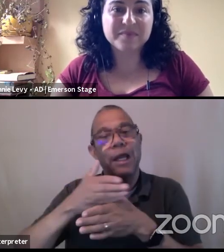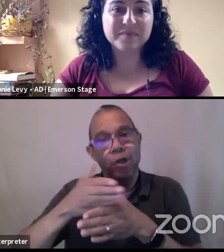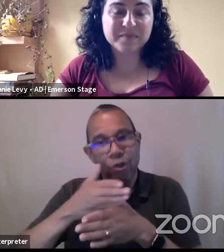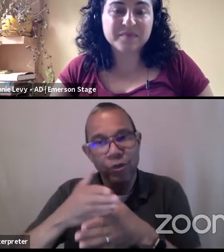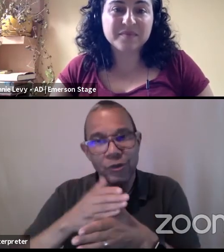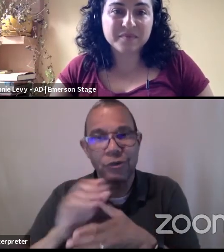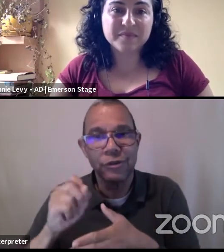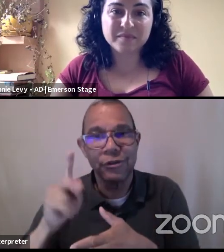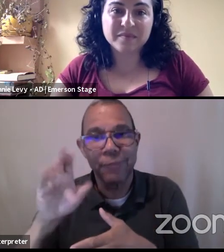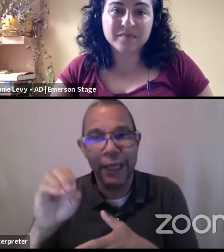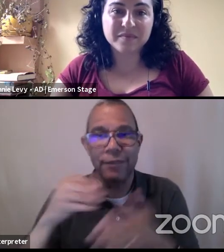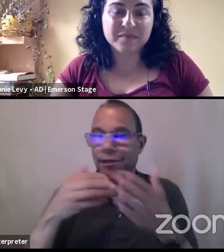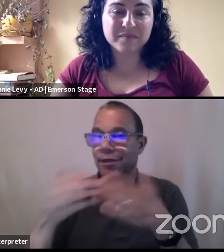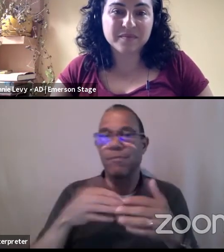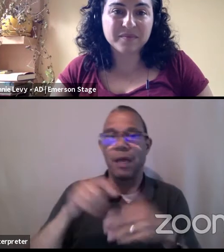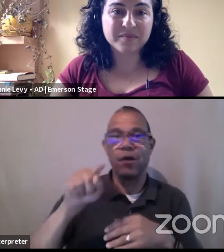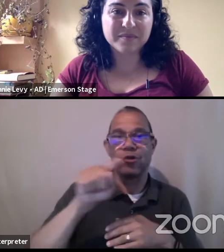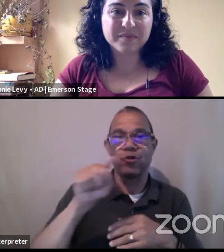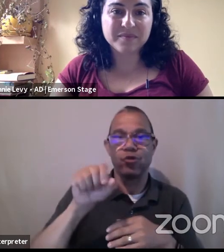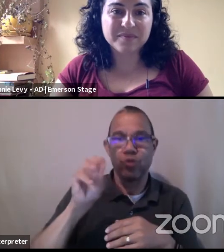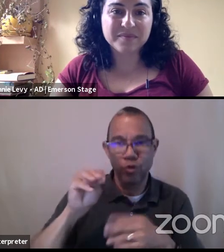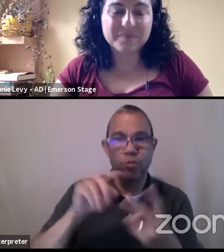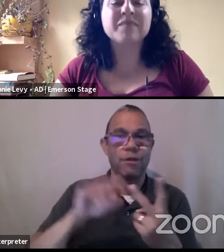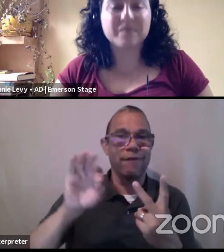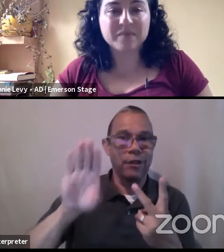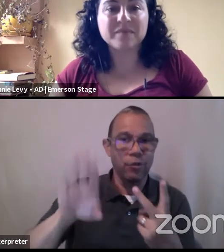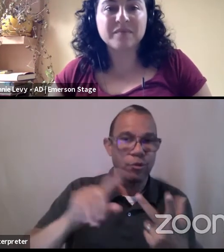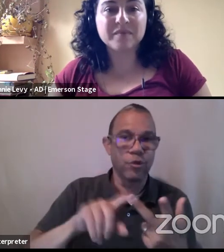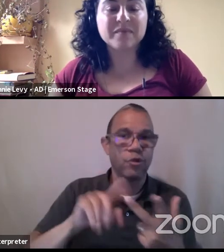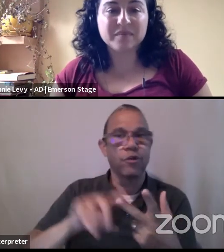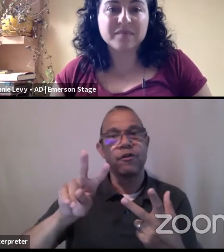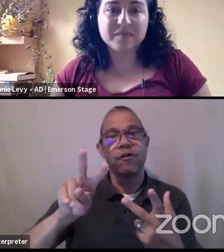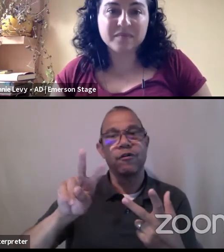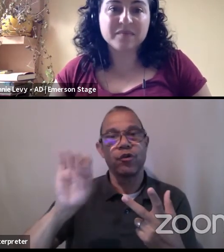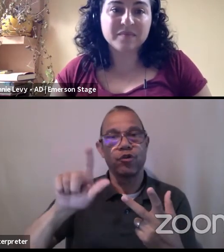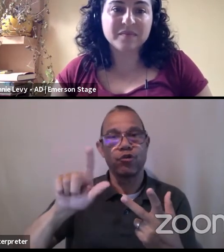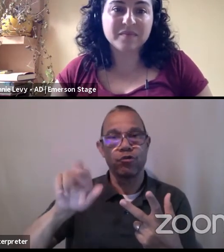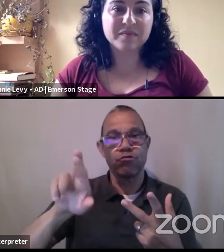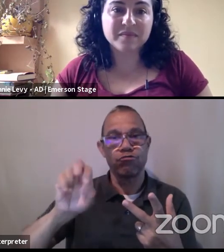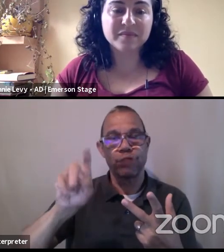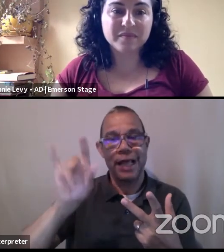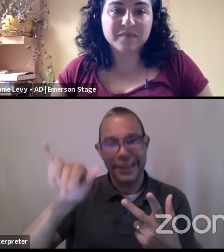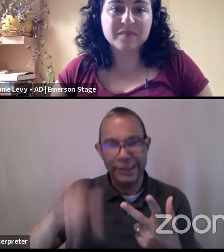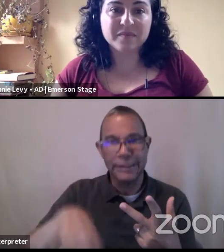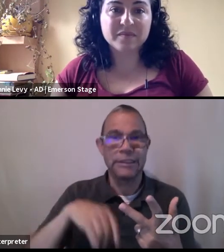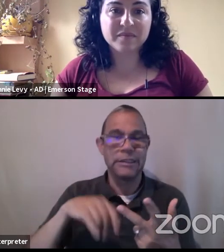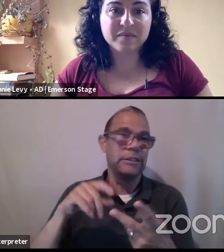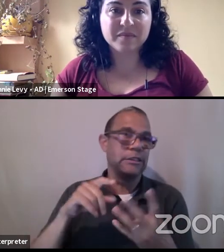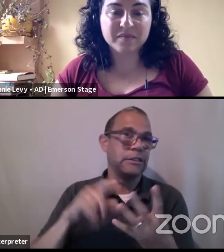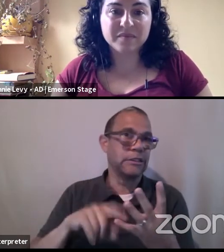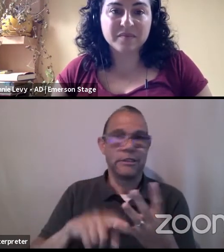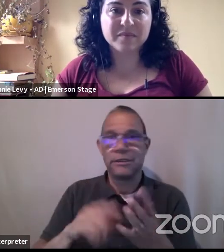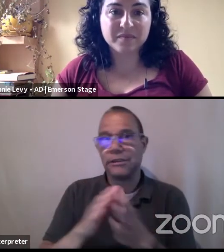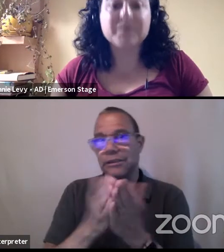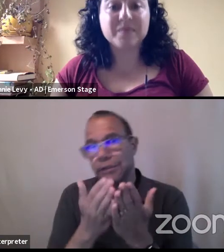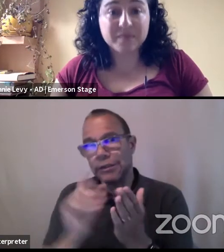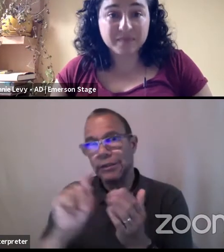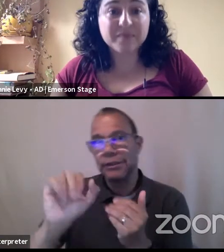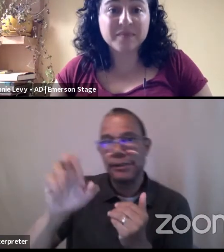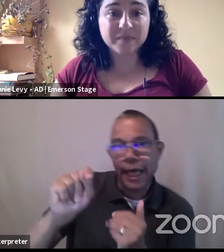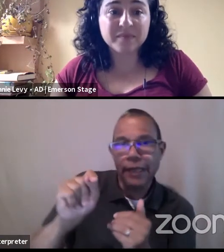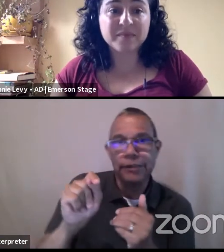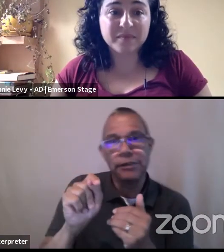Zoom, Facebook, virtual reality, other forms in text forms, but it has to be here